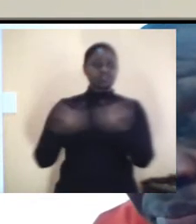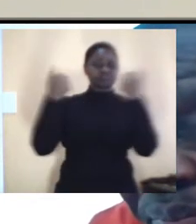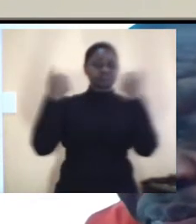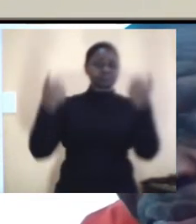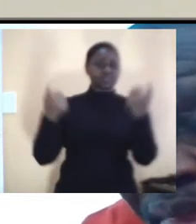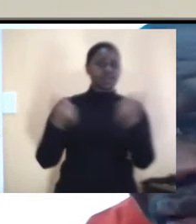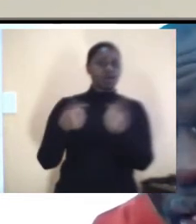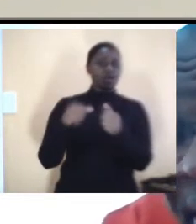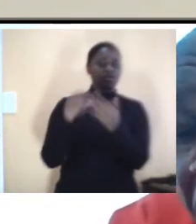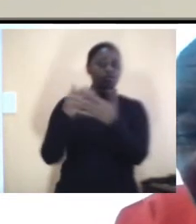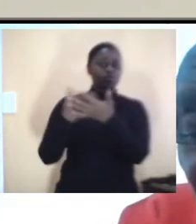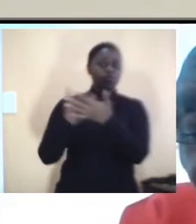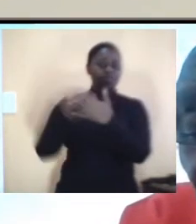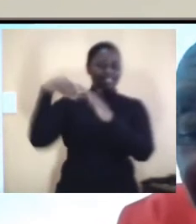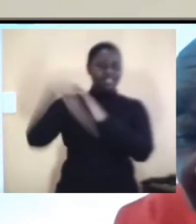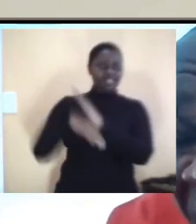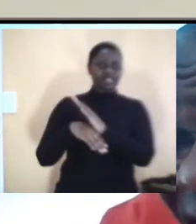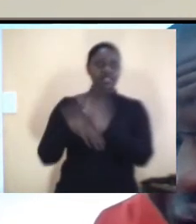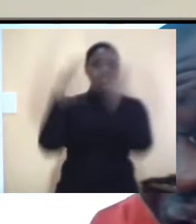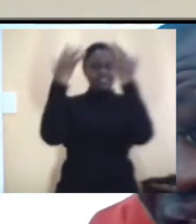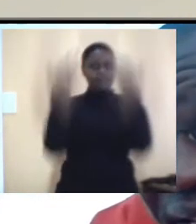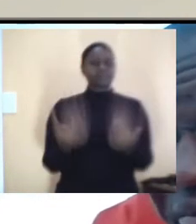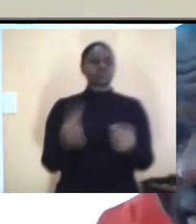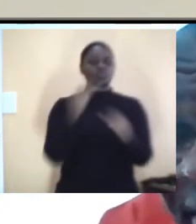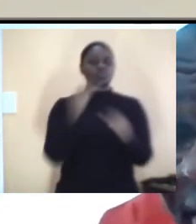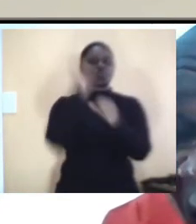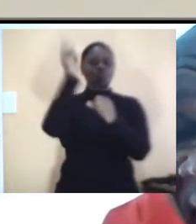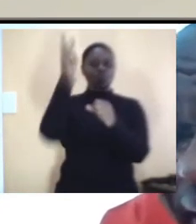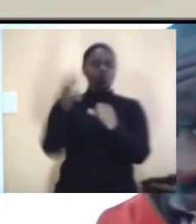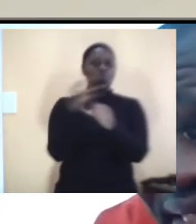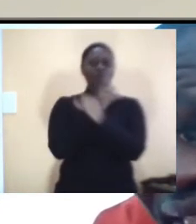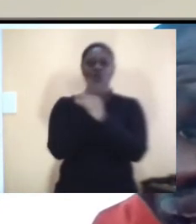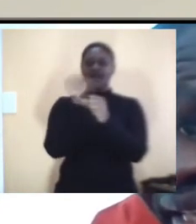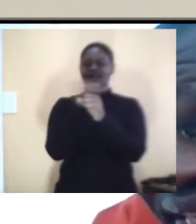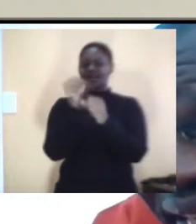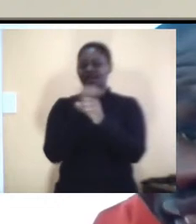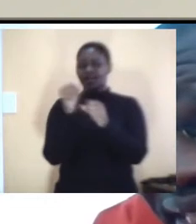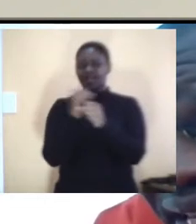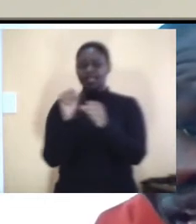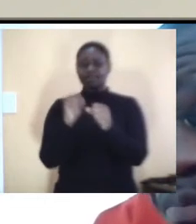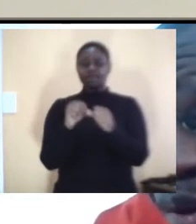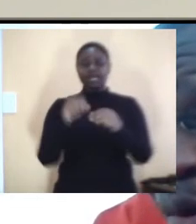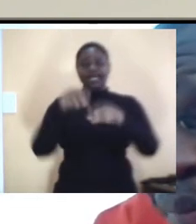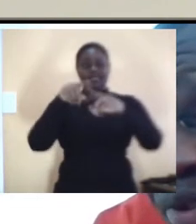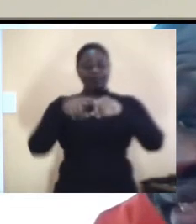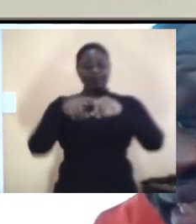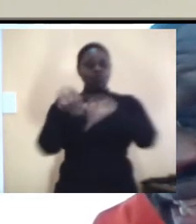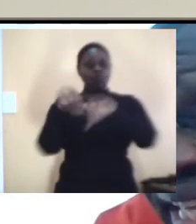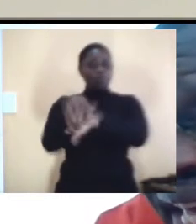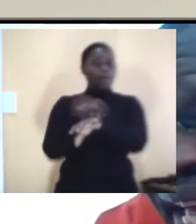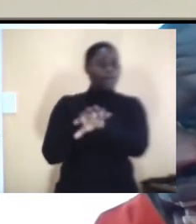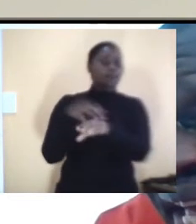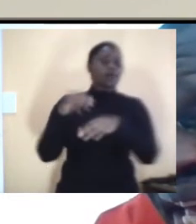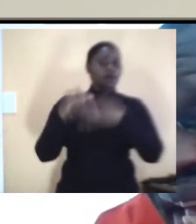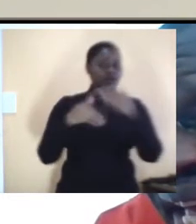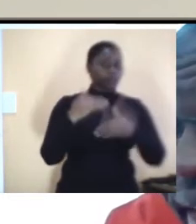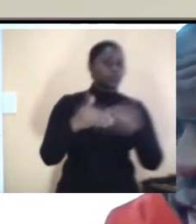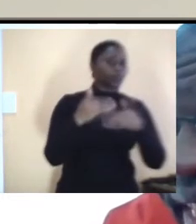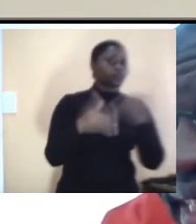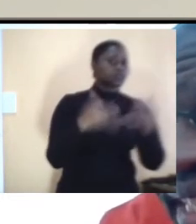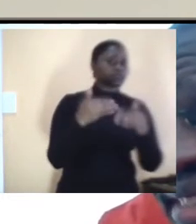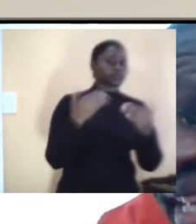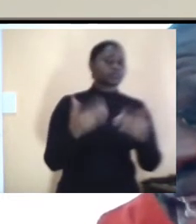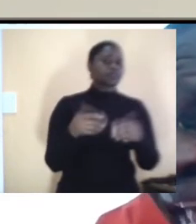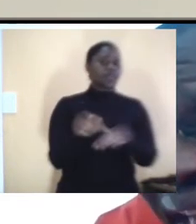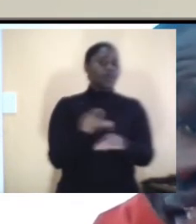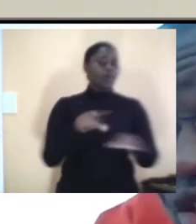hub. The budget will never revitalize agriculture and processing as long